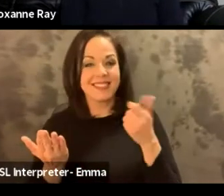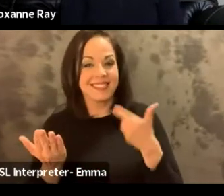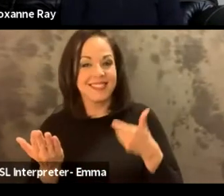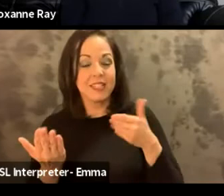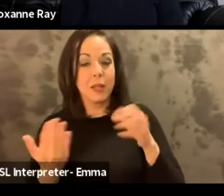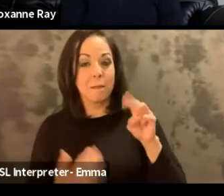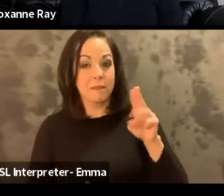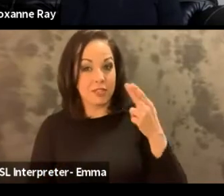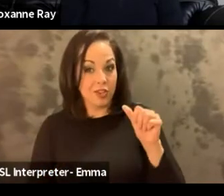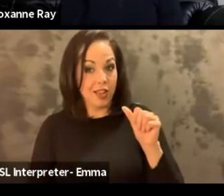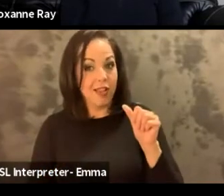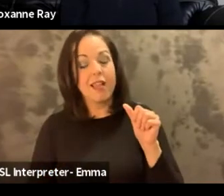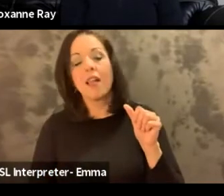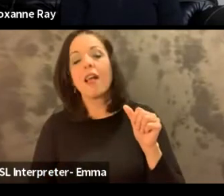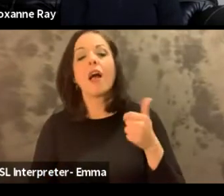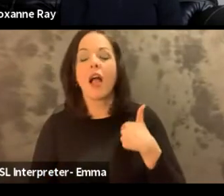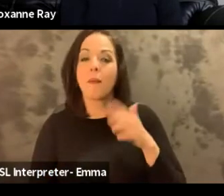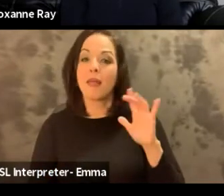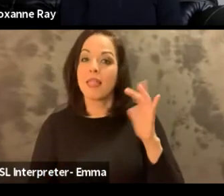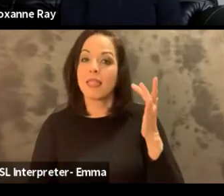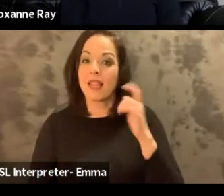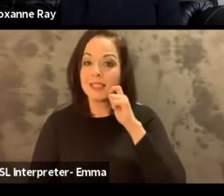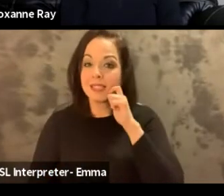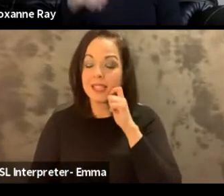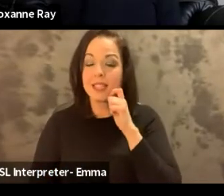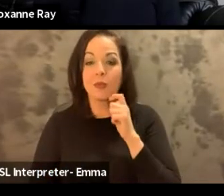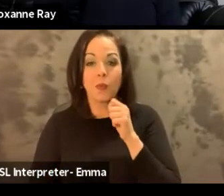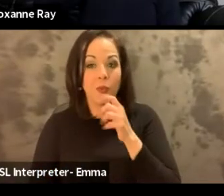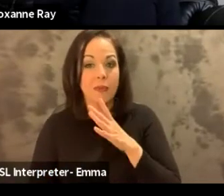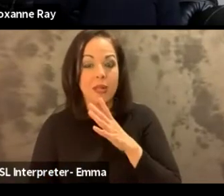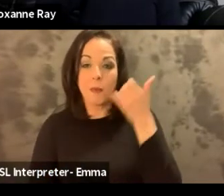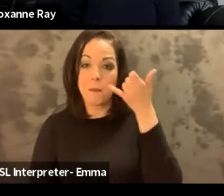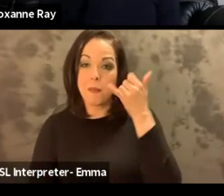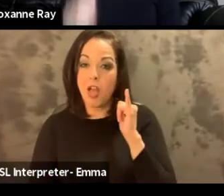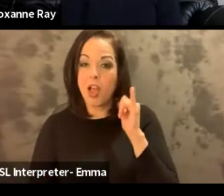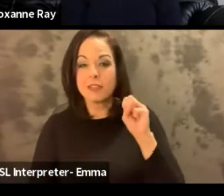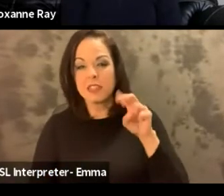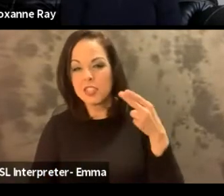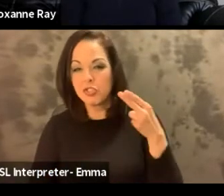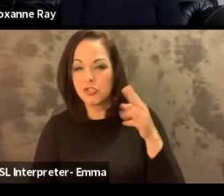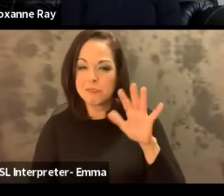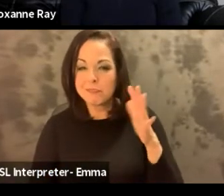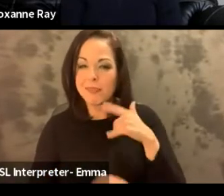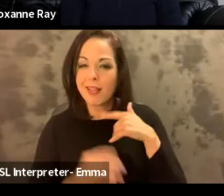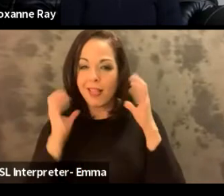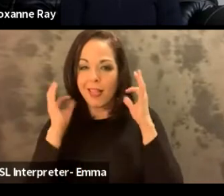Misha Burson. I'm a light-skinned woman with blondish hair. And